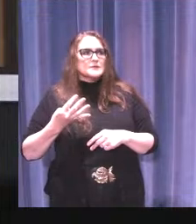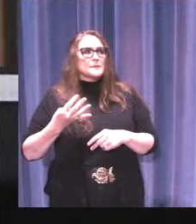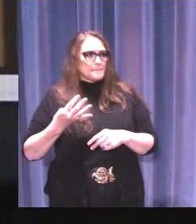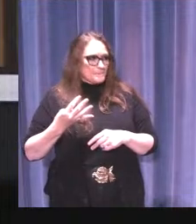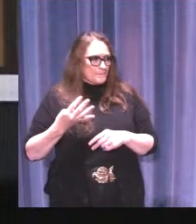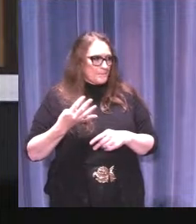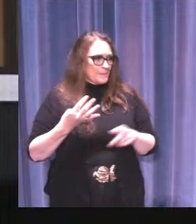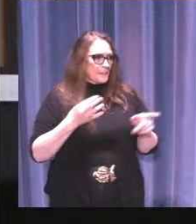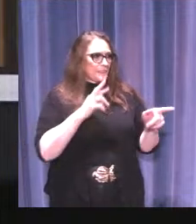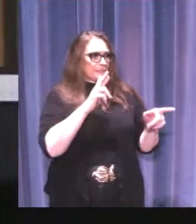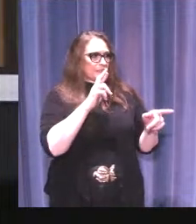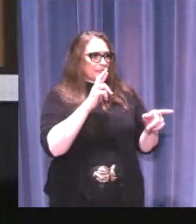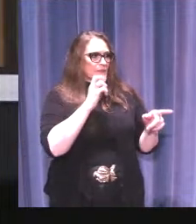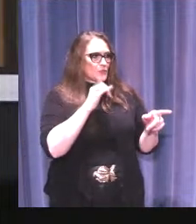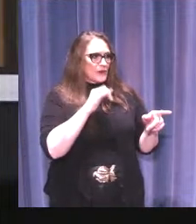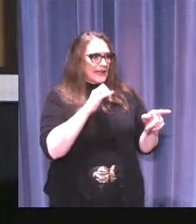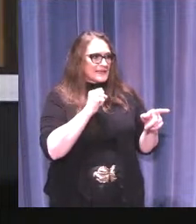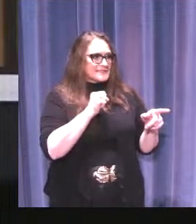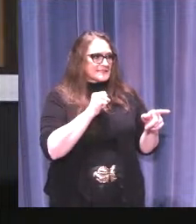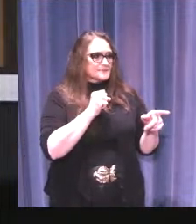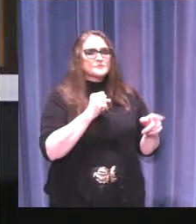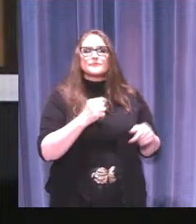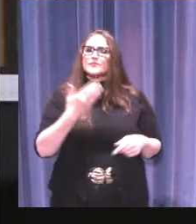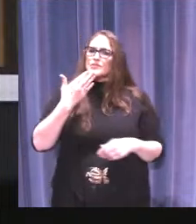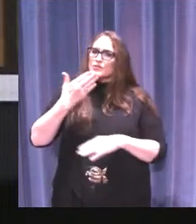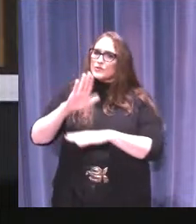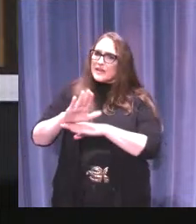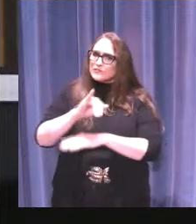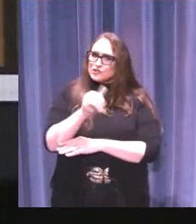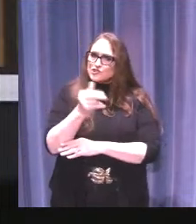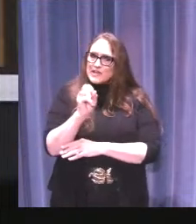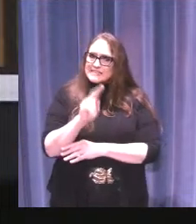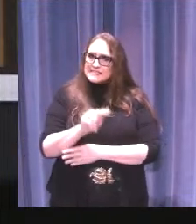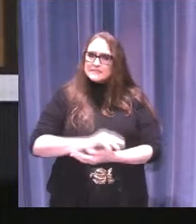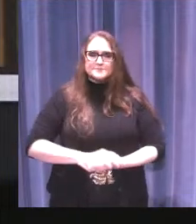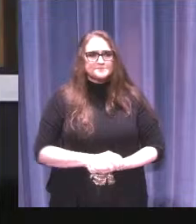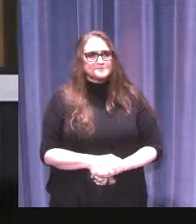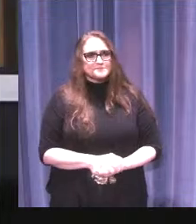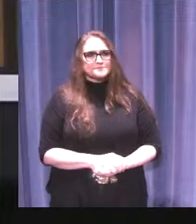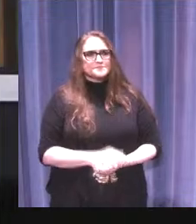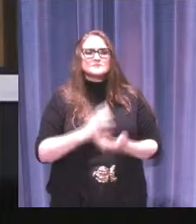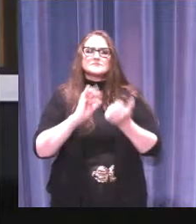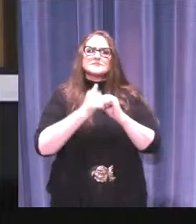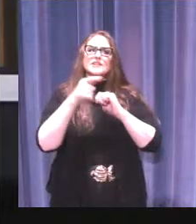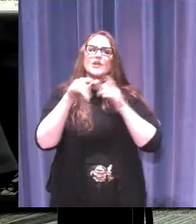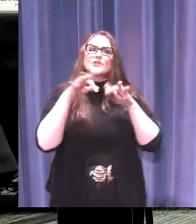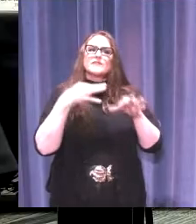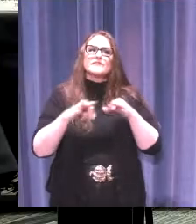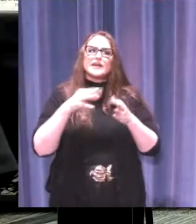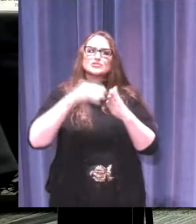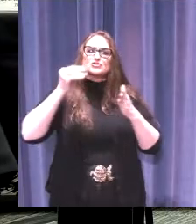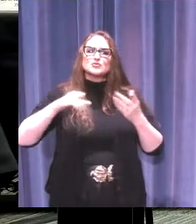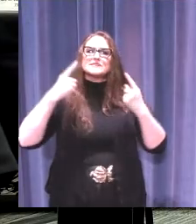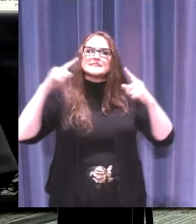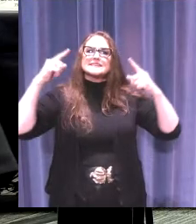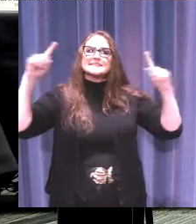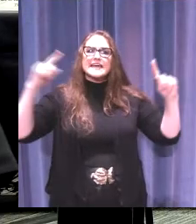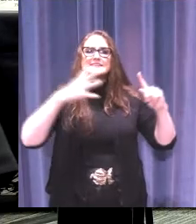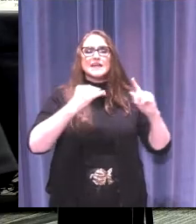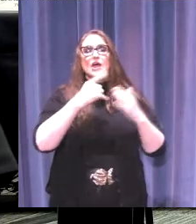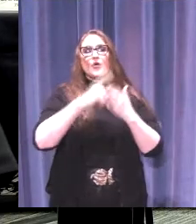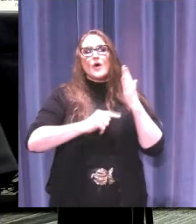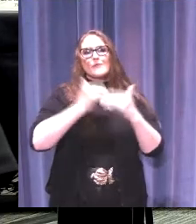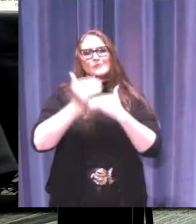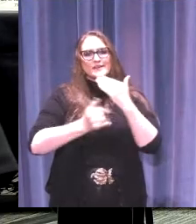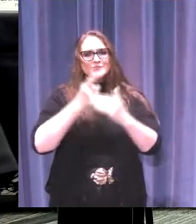Trustee Reyes? Good afternoon, Jason. How do you define student success, and what process would